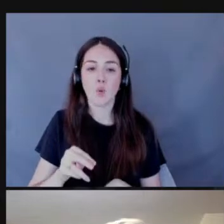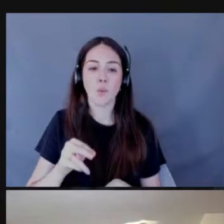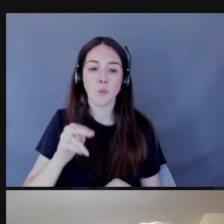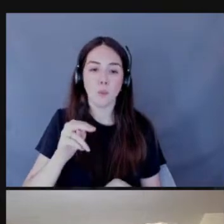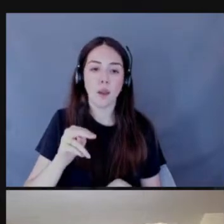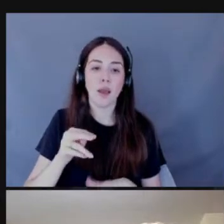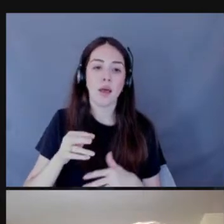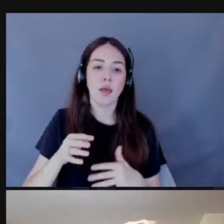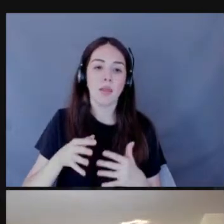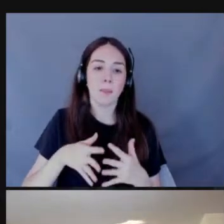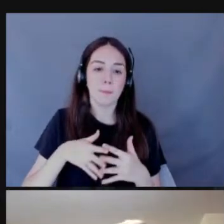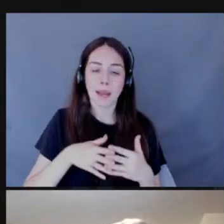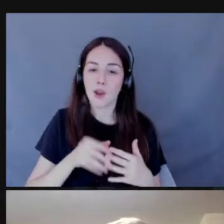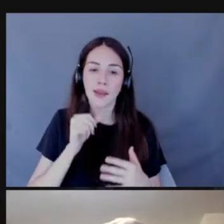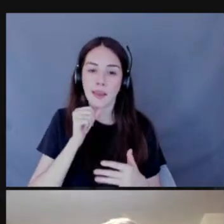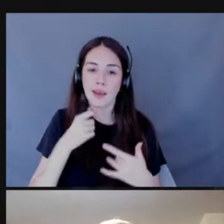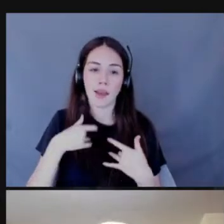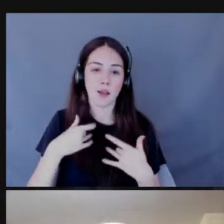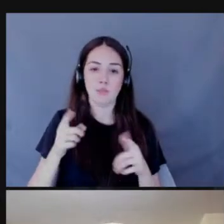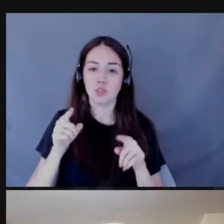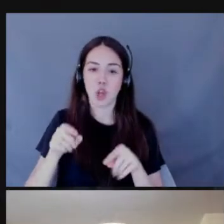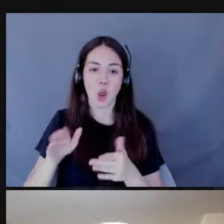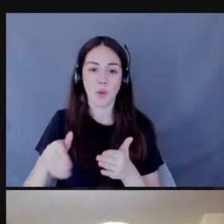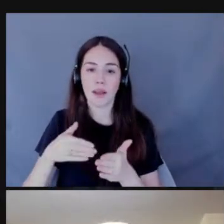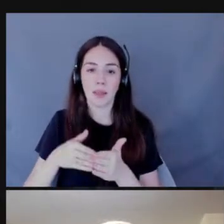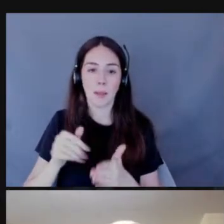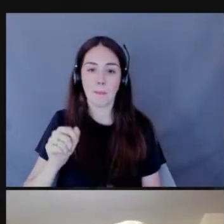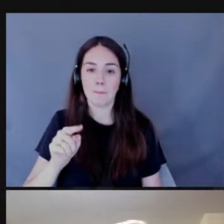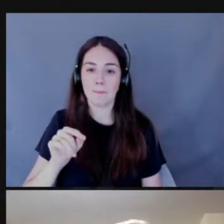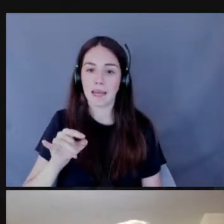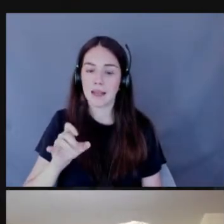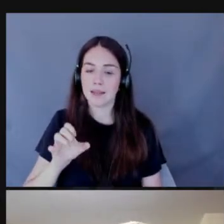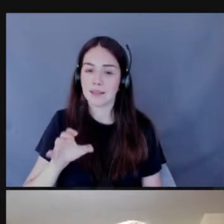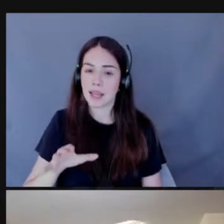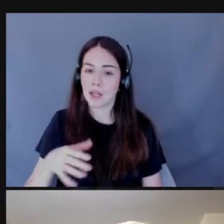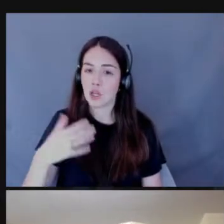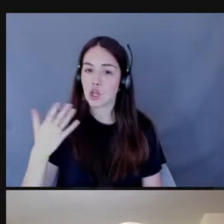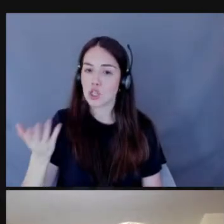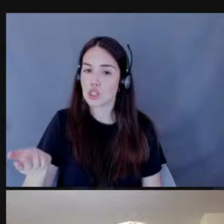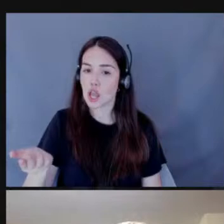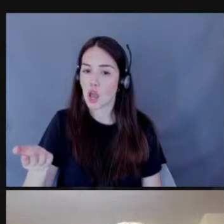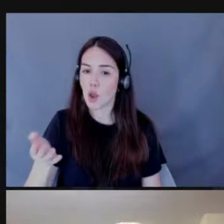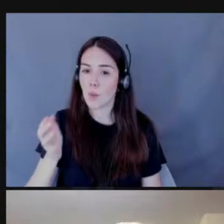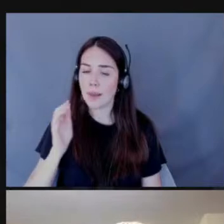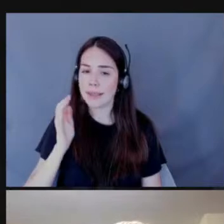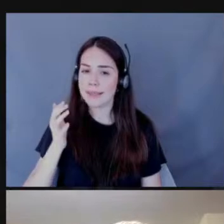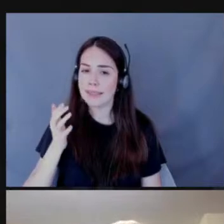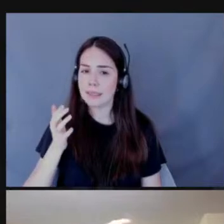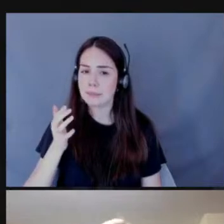mid-Atlantic. So the idea that Chessie was a manatee was sort of ludicrous on the face of it.